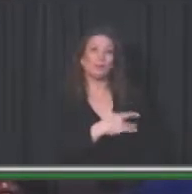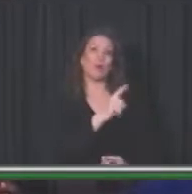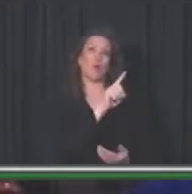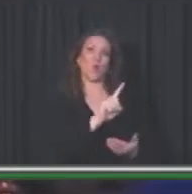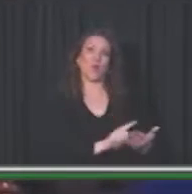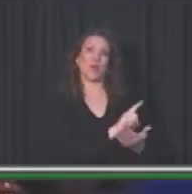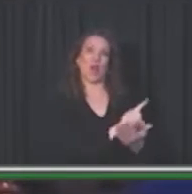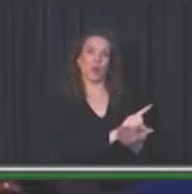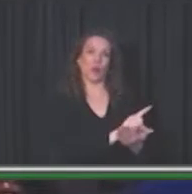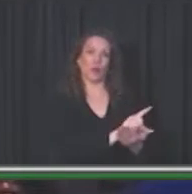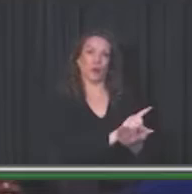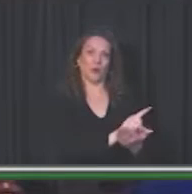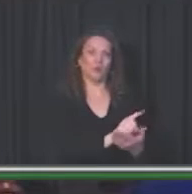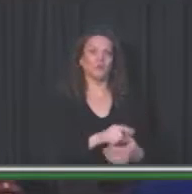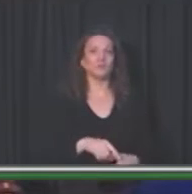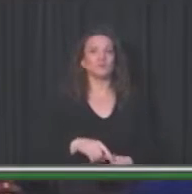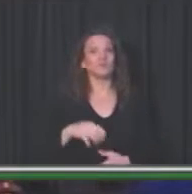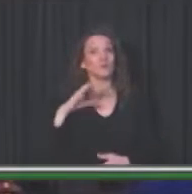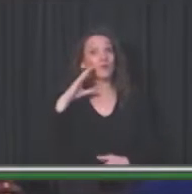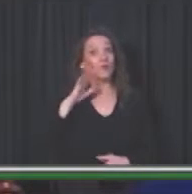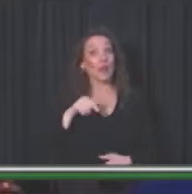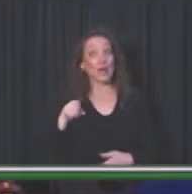Before he takes any test,